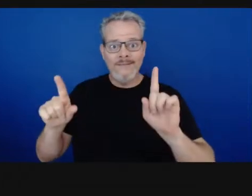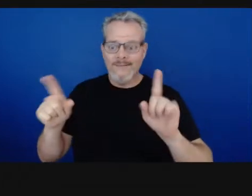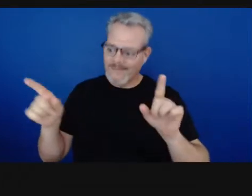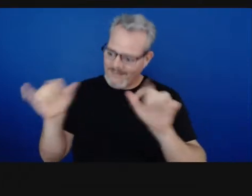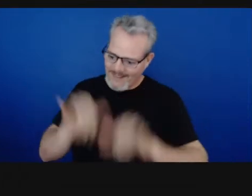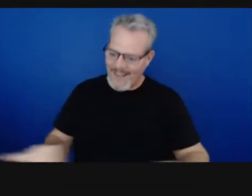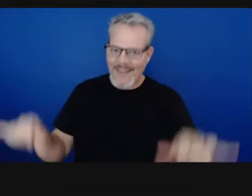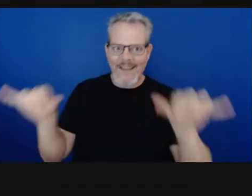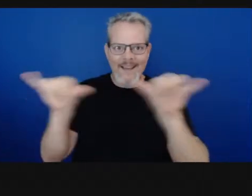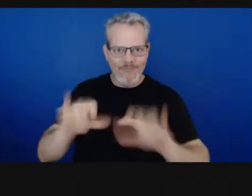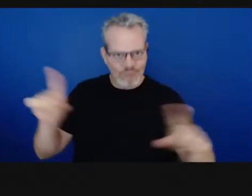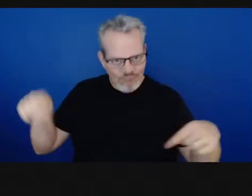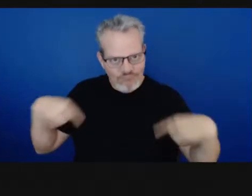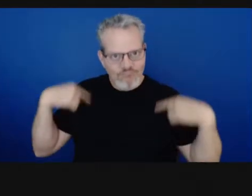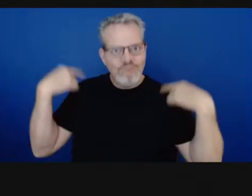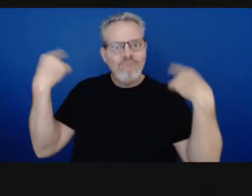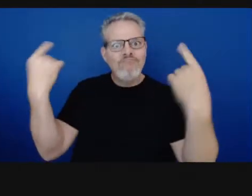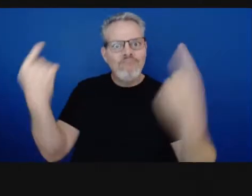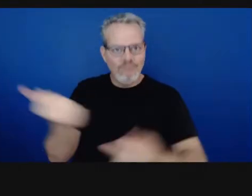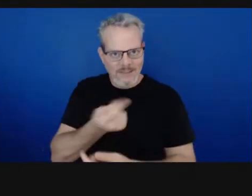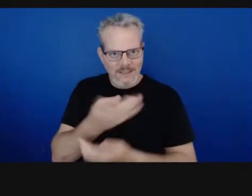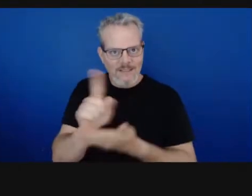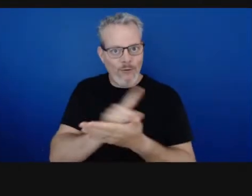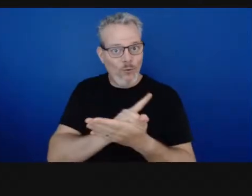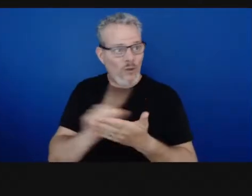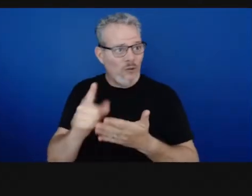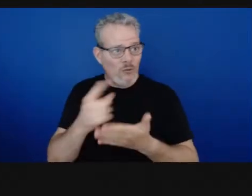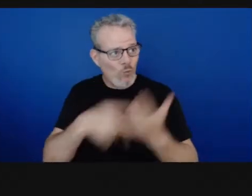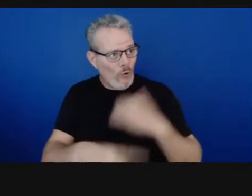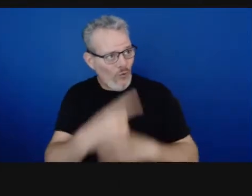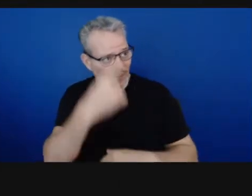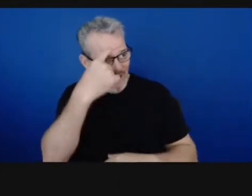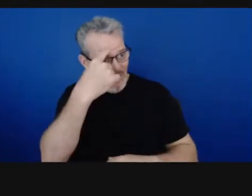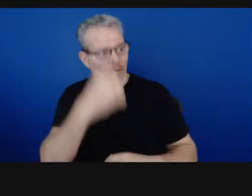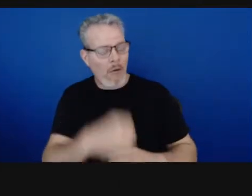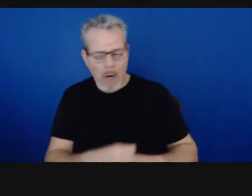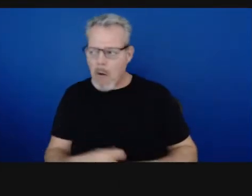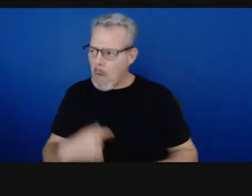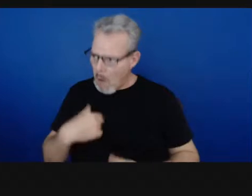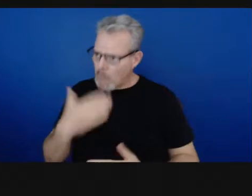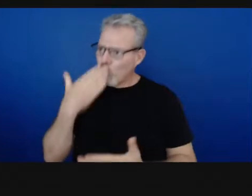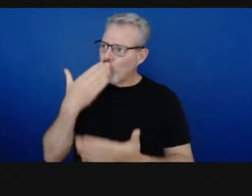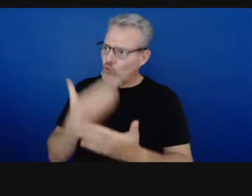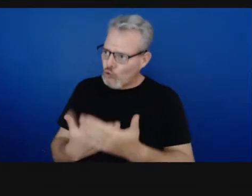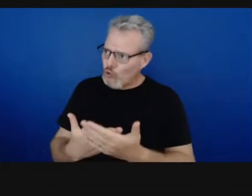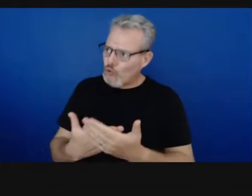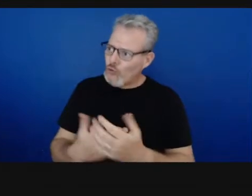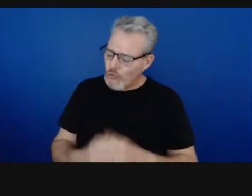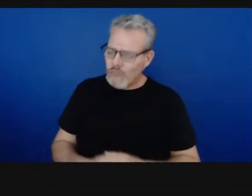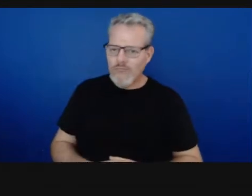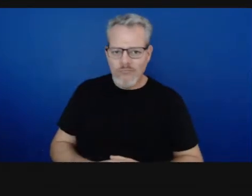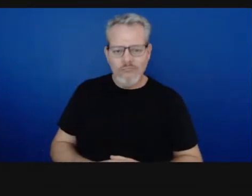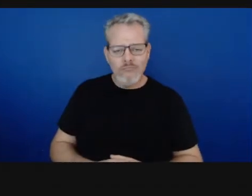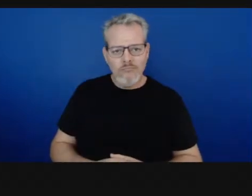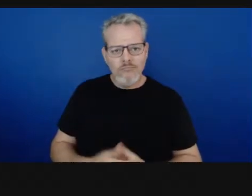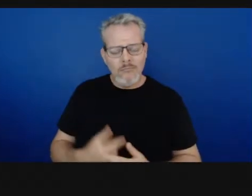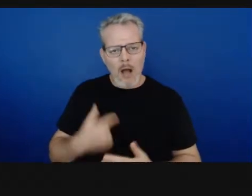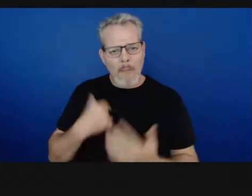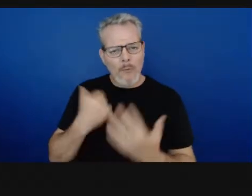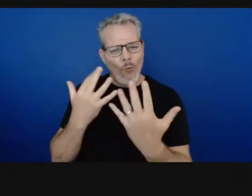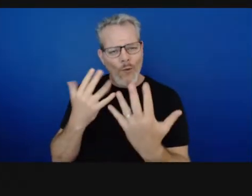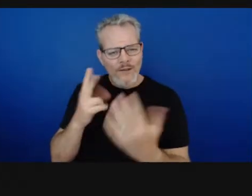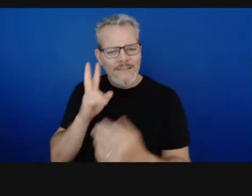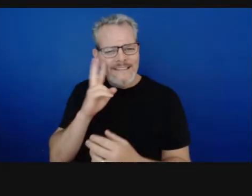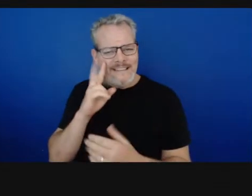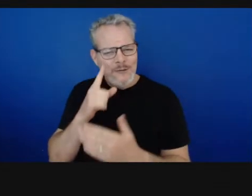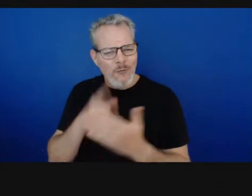weeks here. What do you think? How have you been? Yeah, doing good. Been waiting and seeing what it does. It keeps